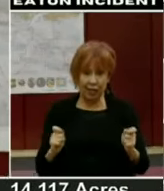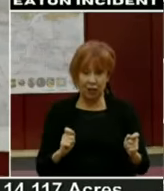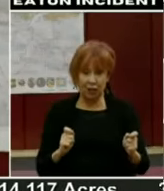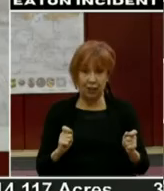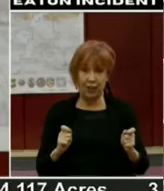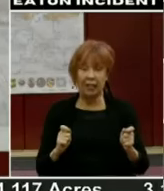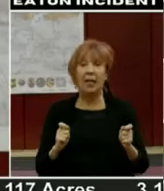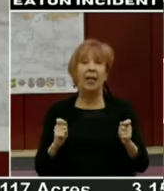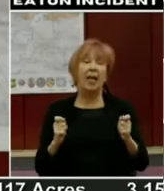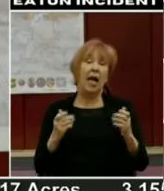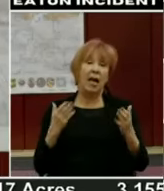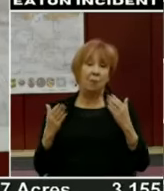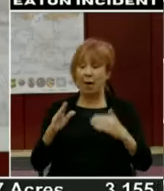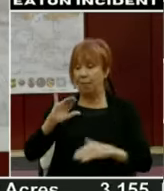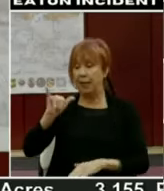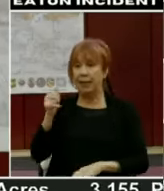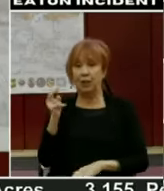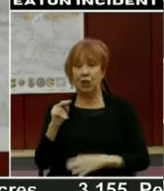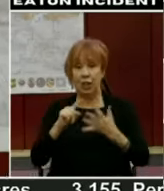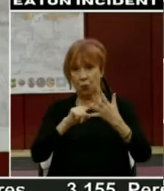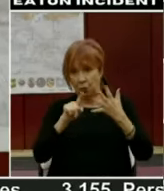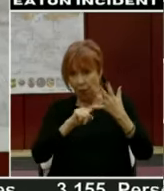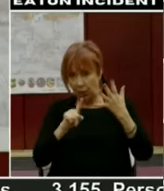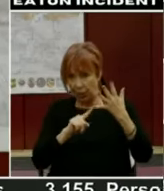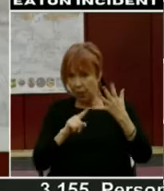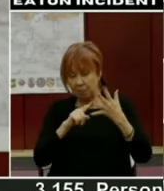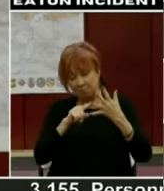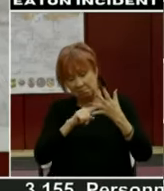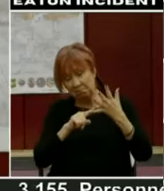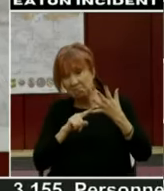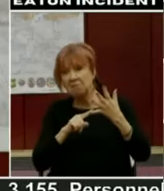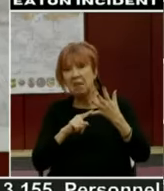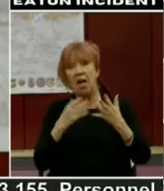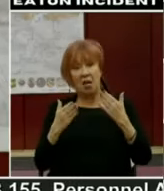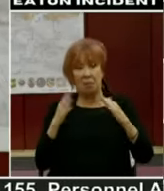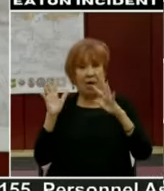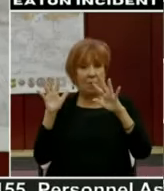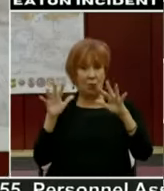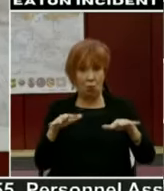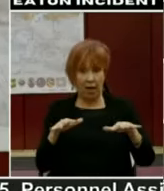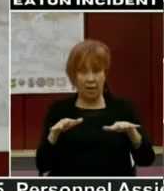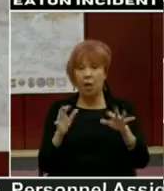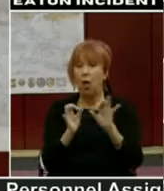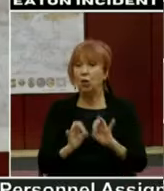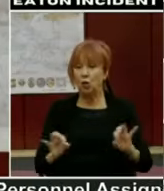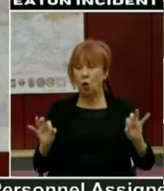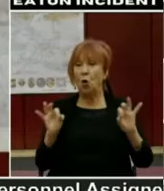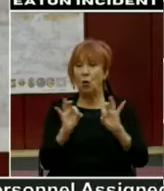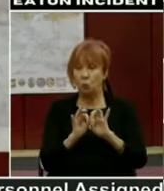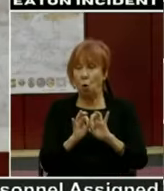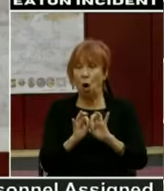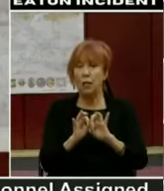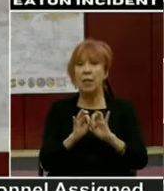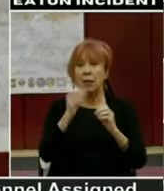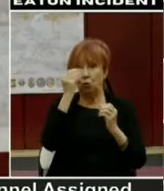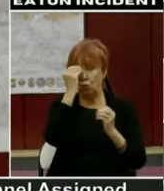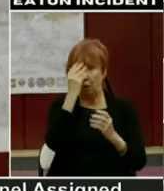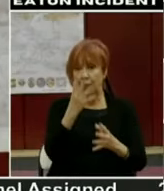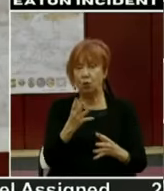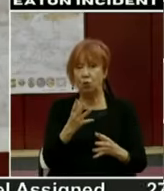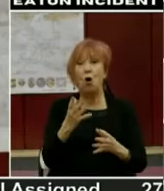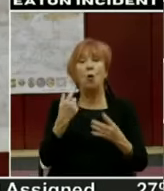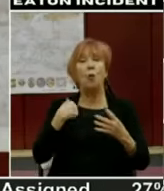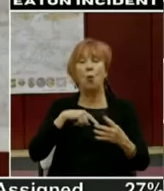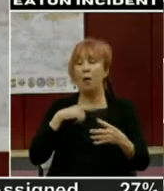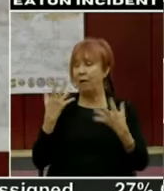the end of the month and expect that we may have a window for rain. And so it is important that you know that we have already been preparing year-round for such an